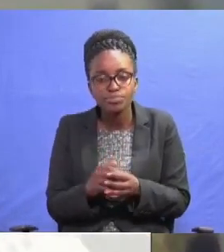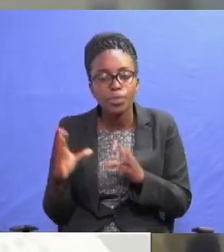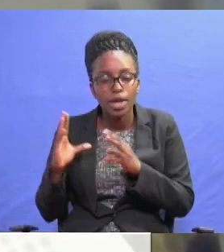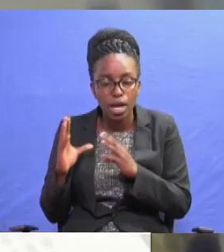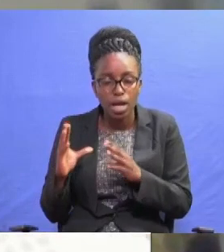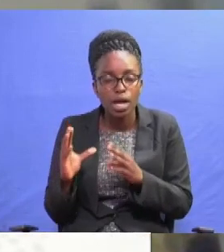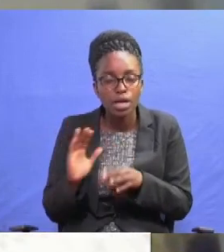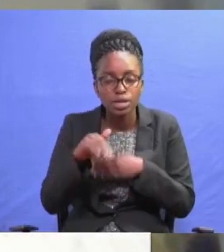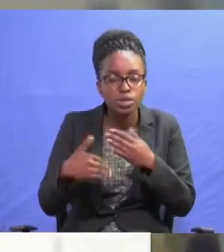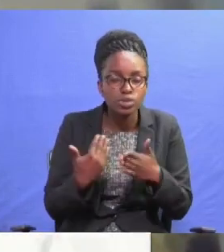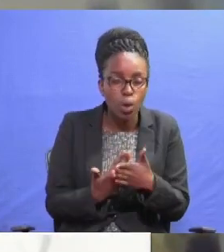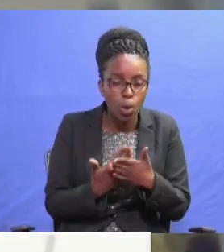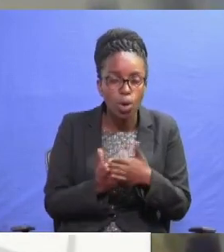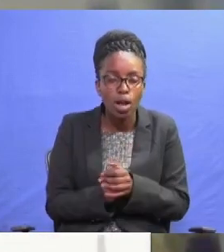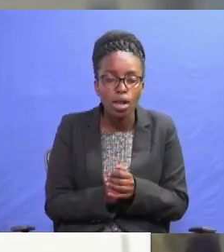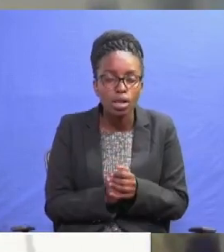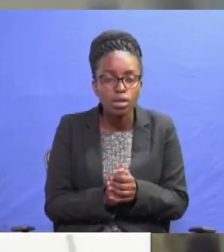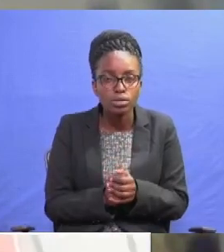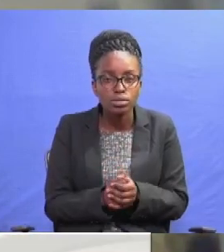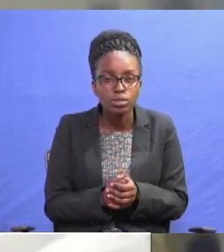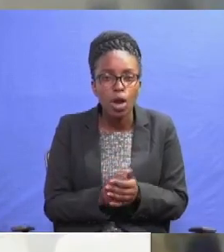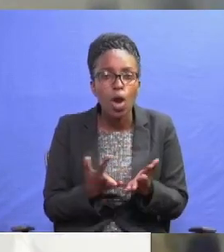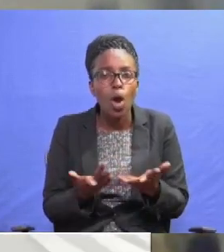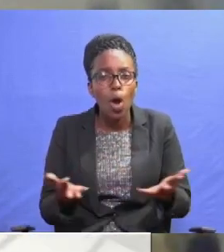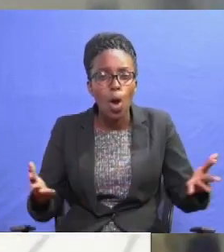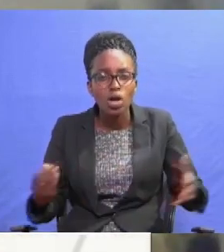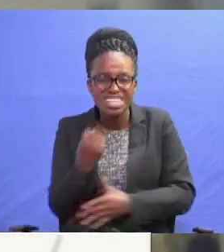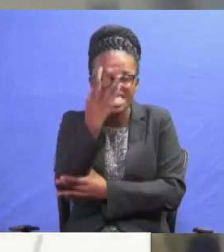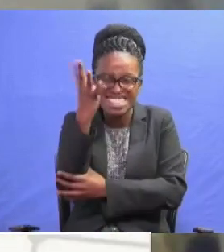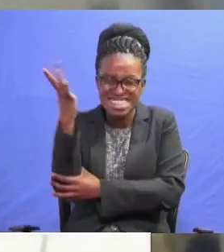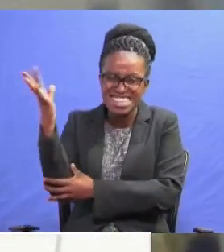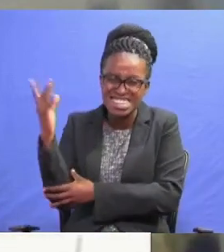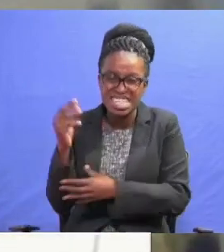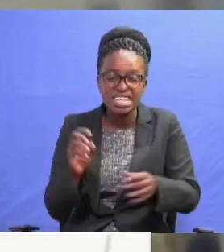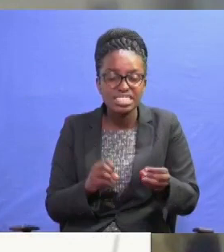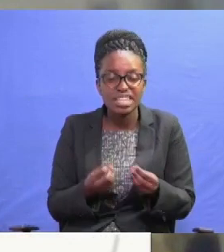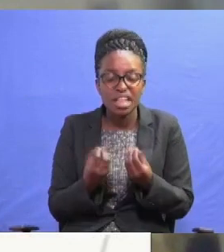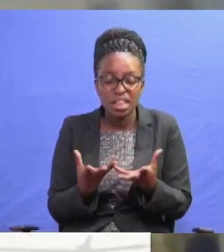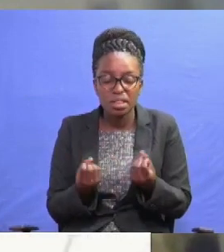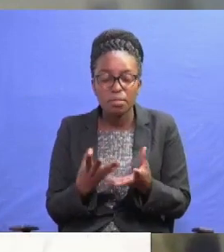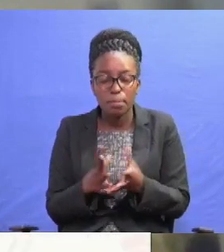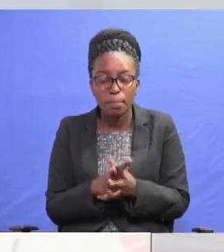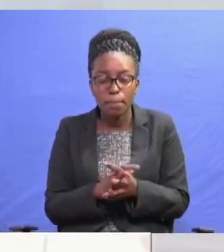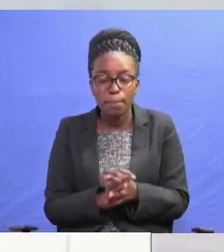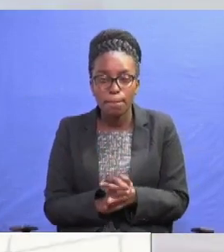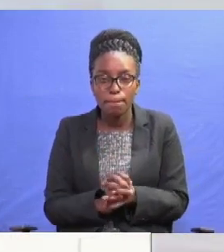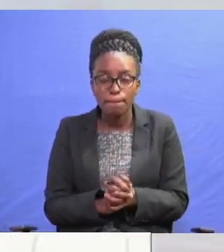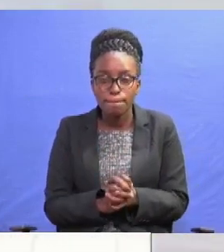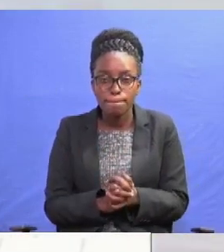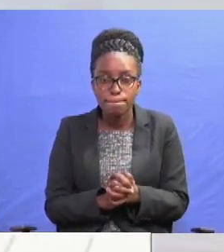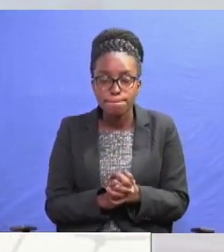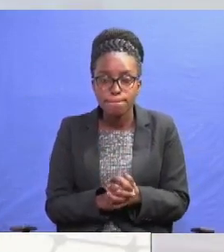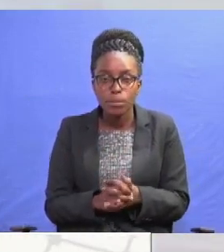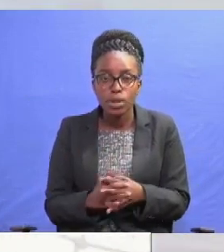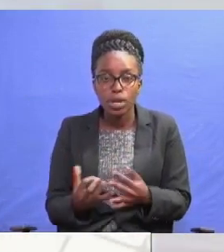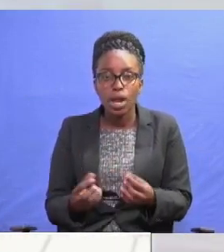it, including debris, tree stumps, and anything else that was uprooted. All right. Of course,